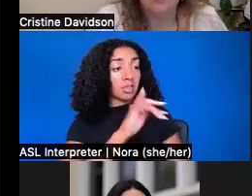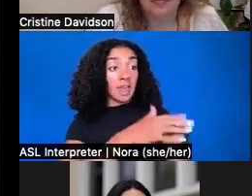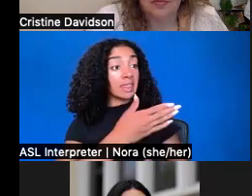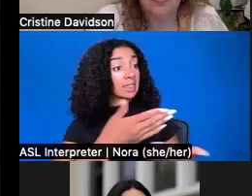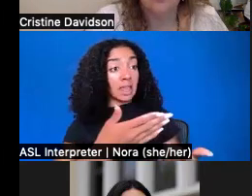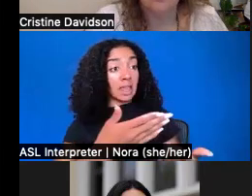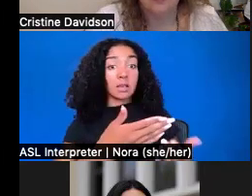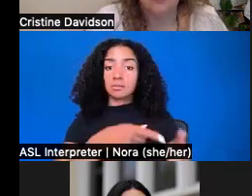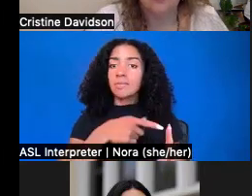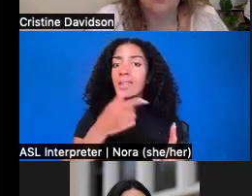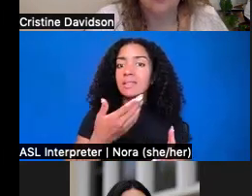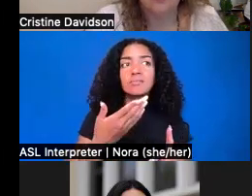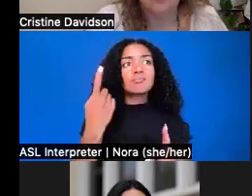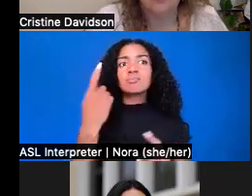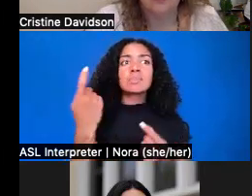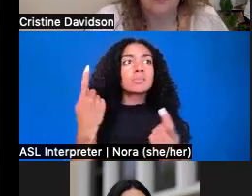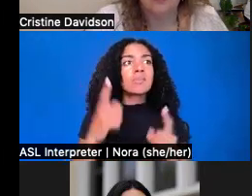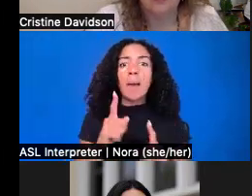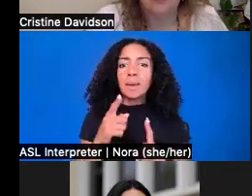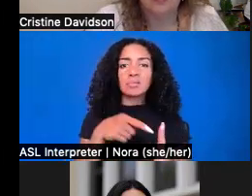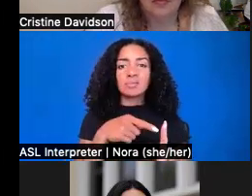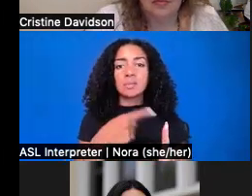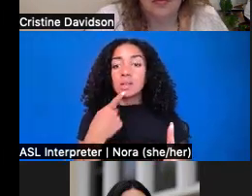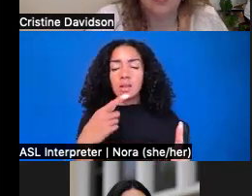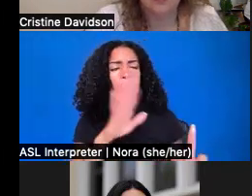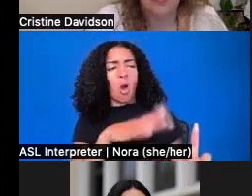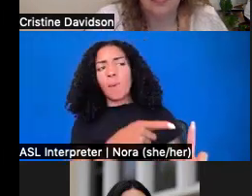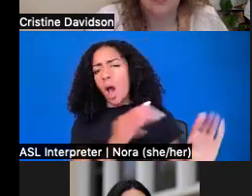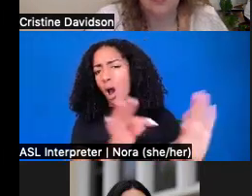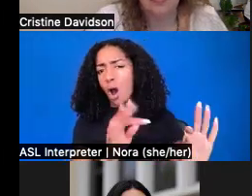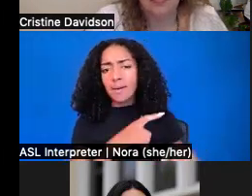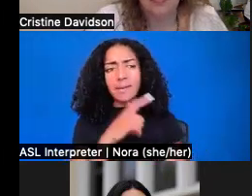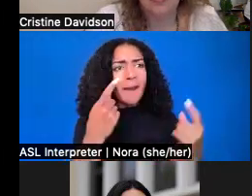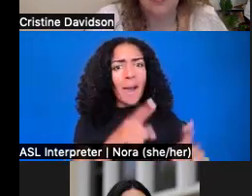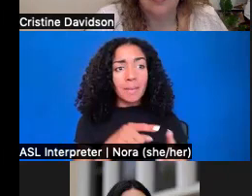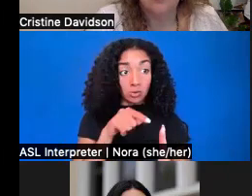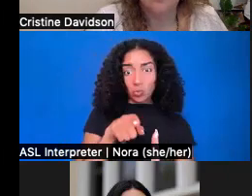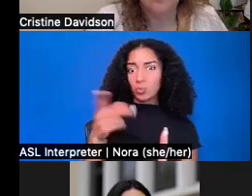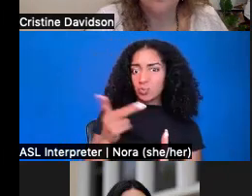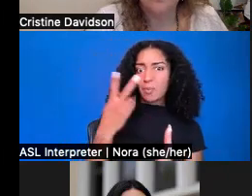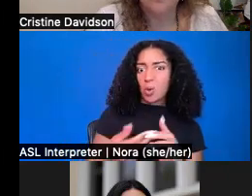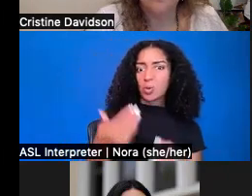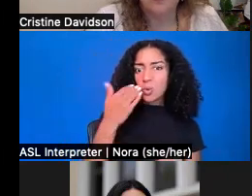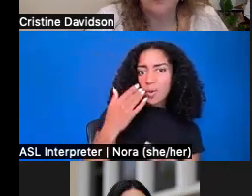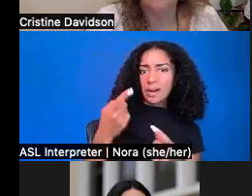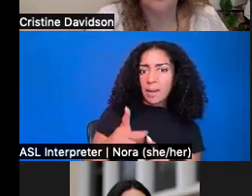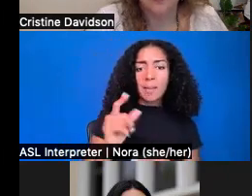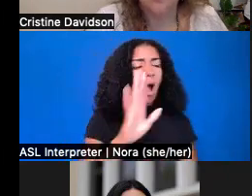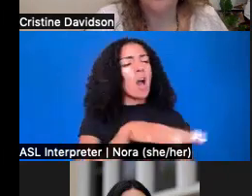or like it can often manifest, for example, saying, oh, you're crazy, or you must be imagining things, or, you know,